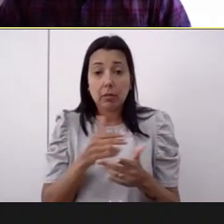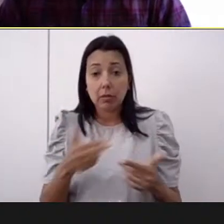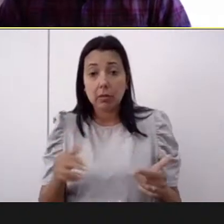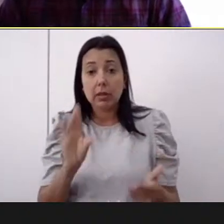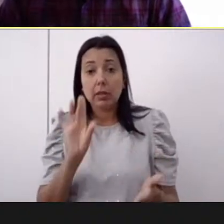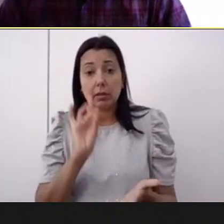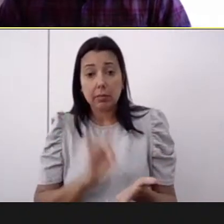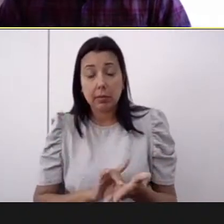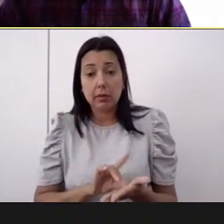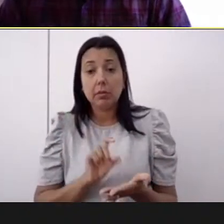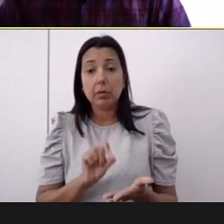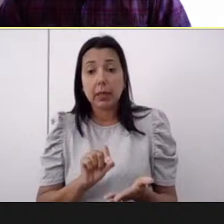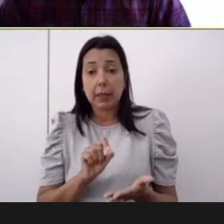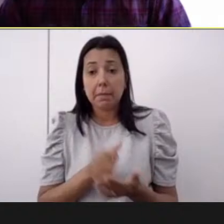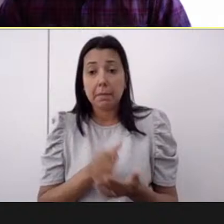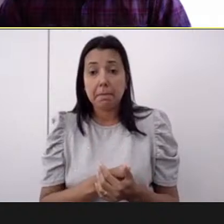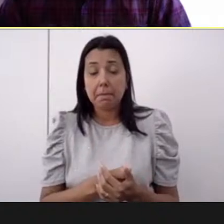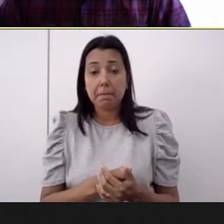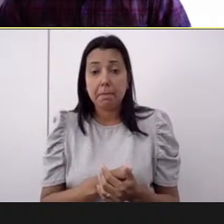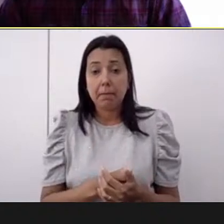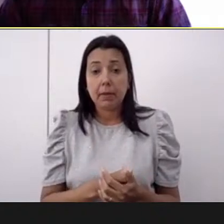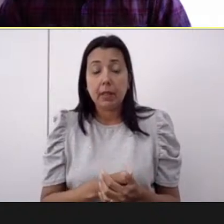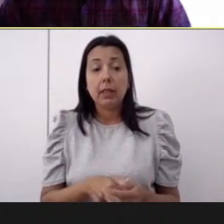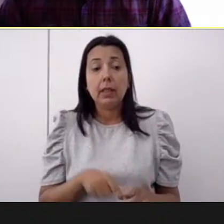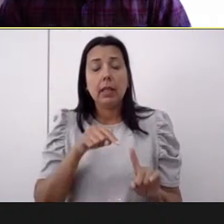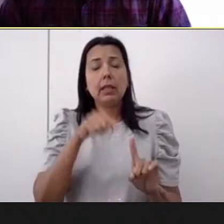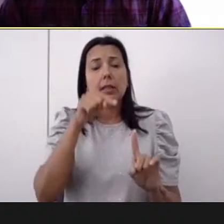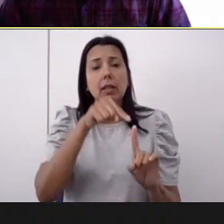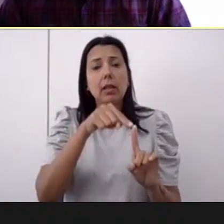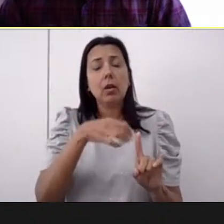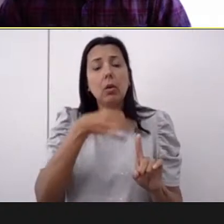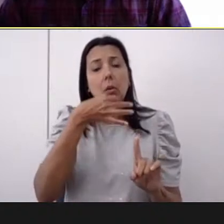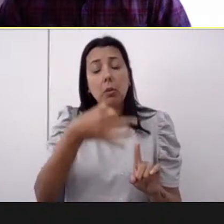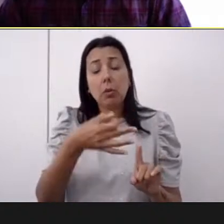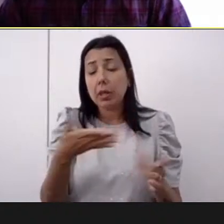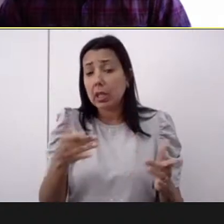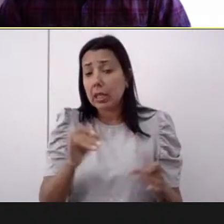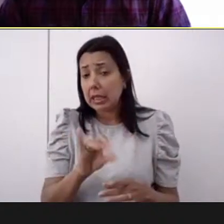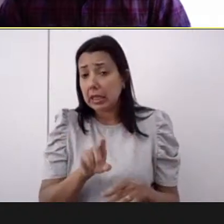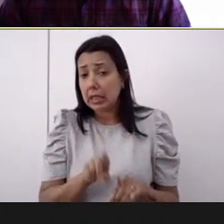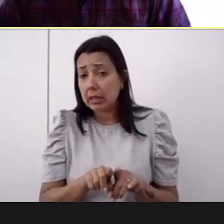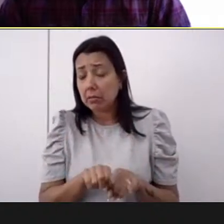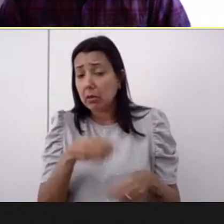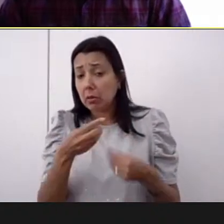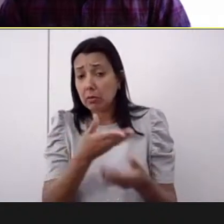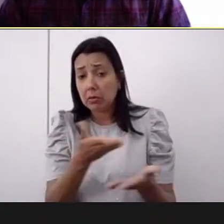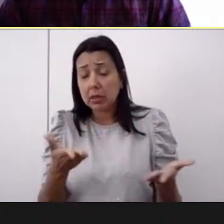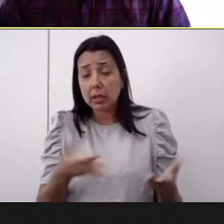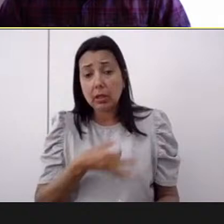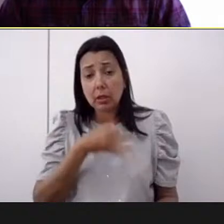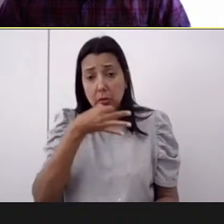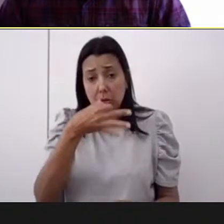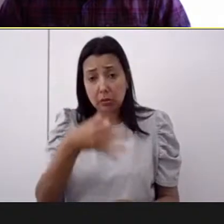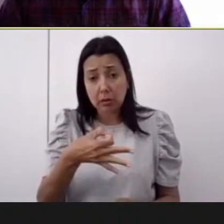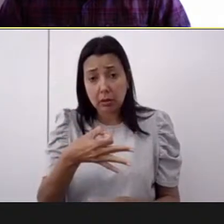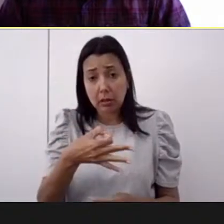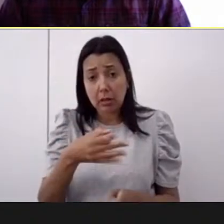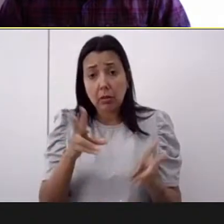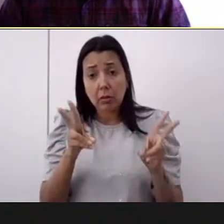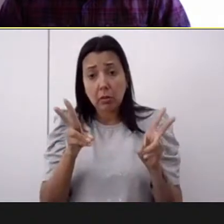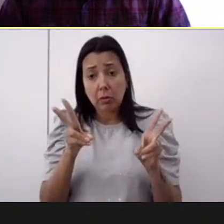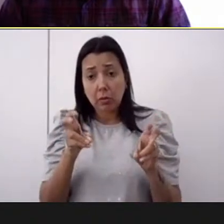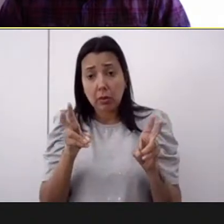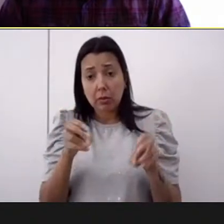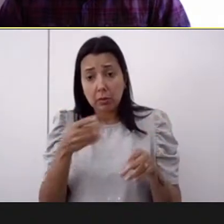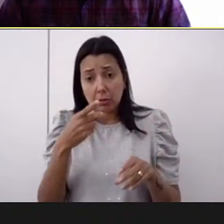appointment, and if you, how do you suggest an approach to face